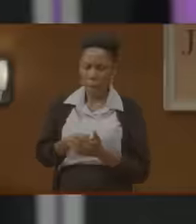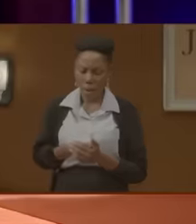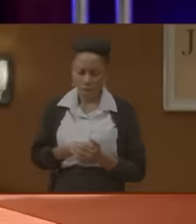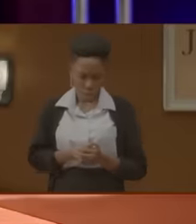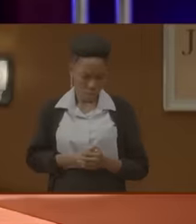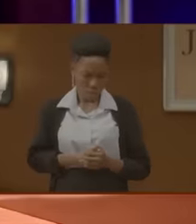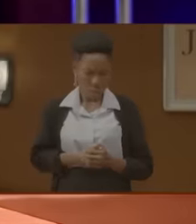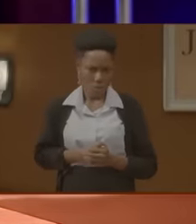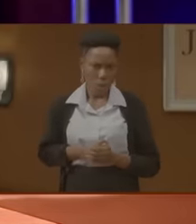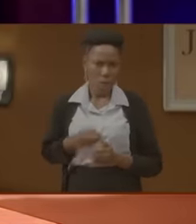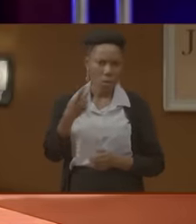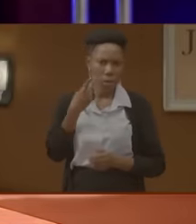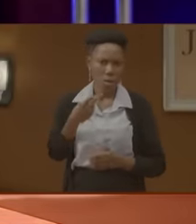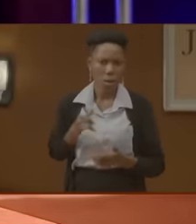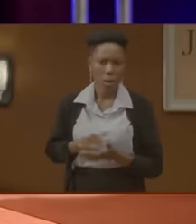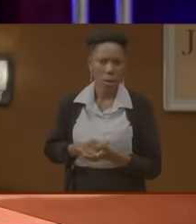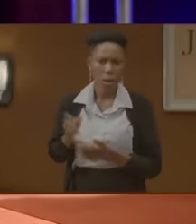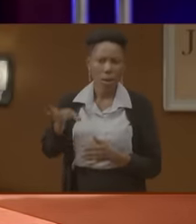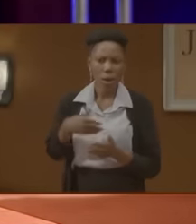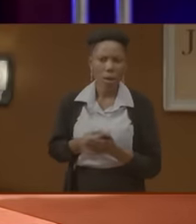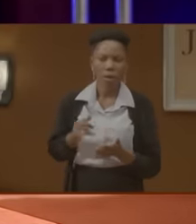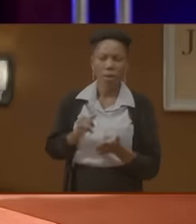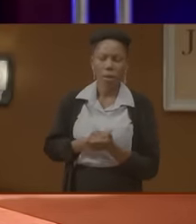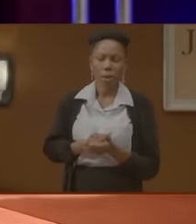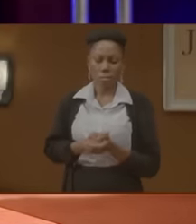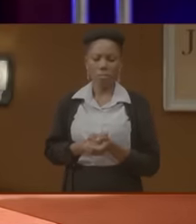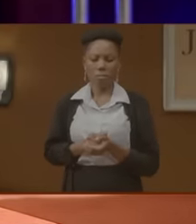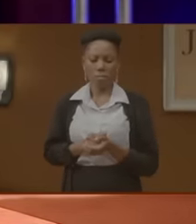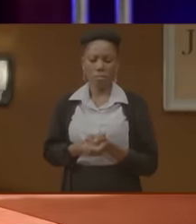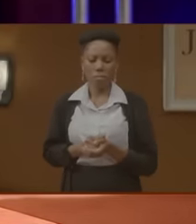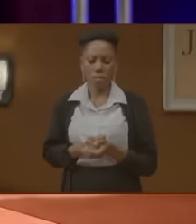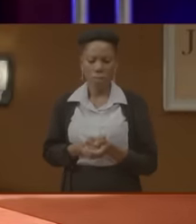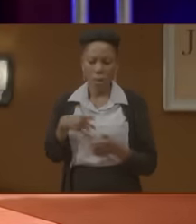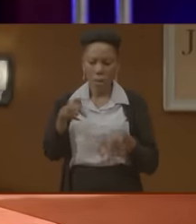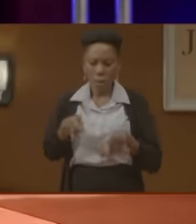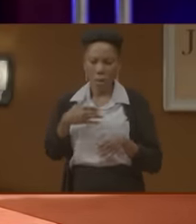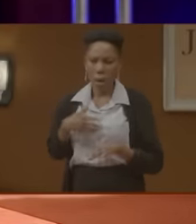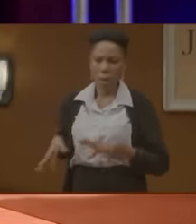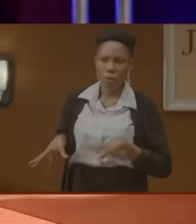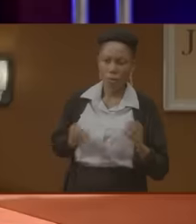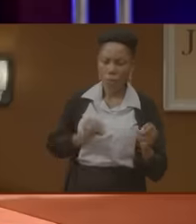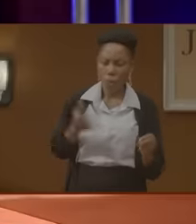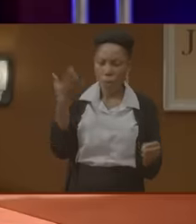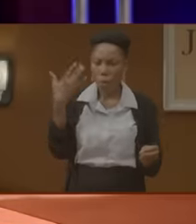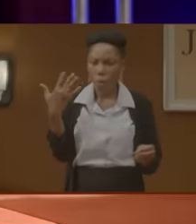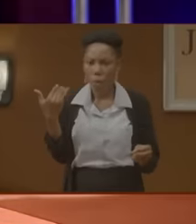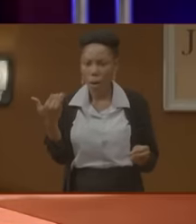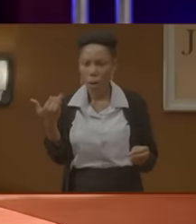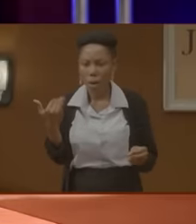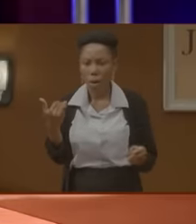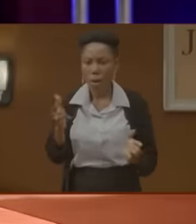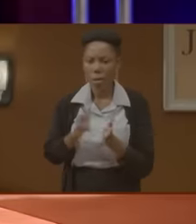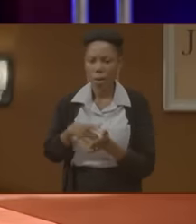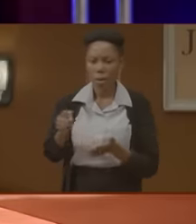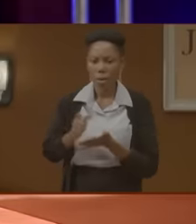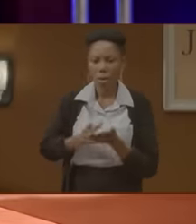house, breeze in, and I leave. I got there, they said they left by September or so. Why? That the